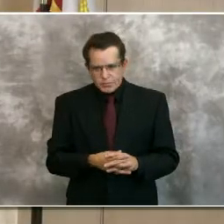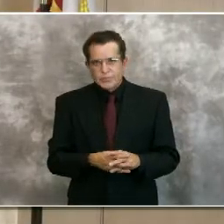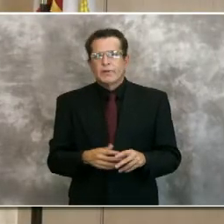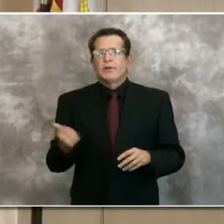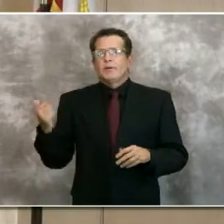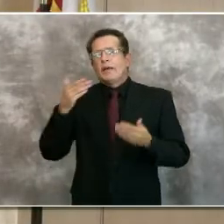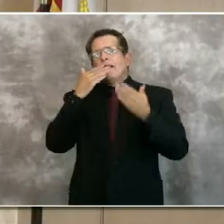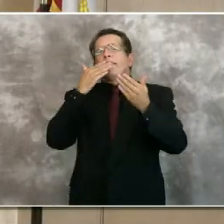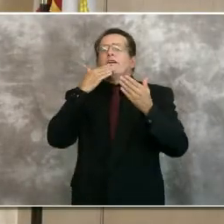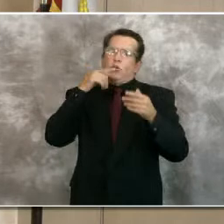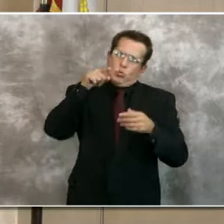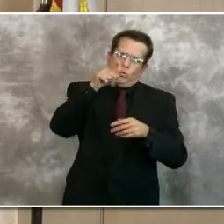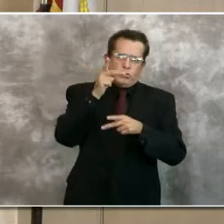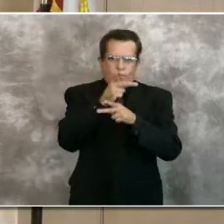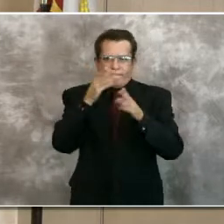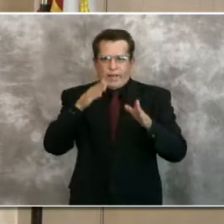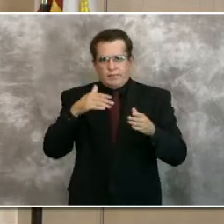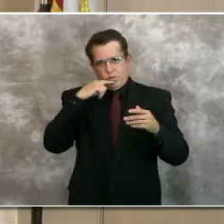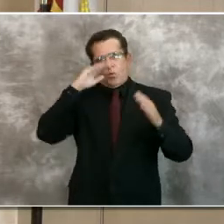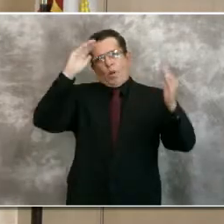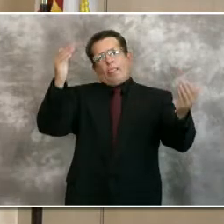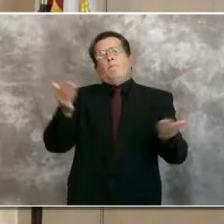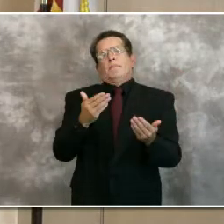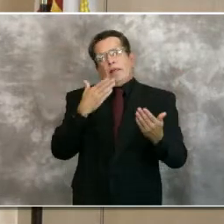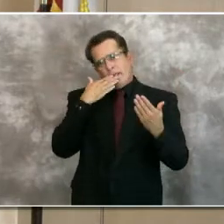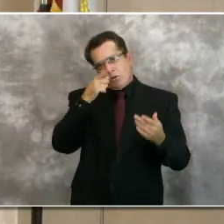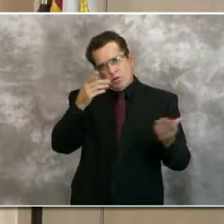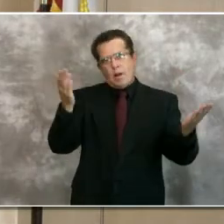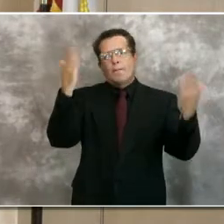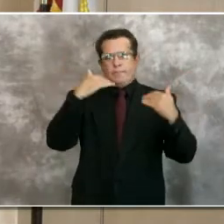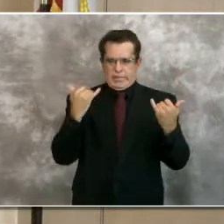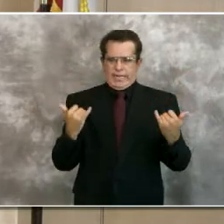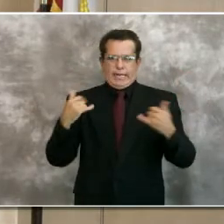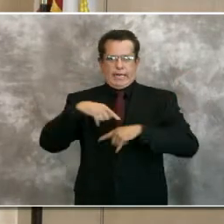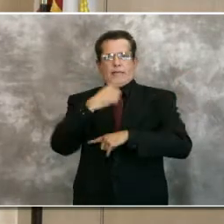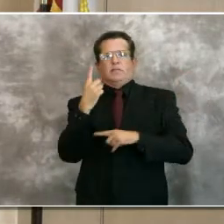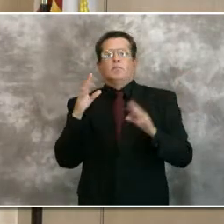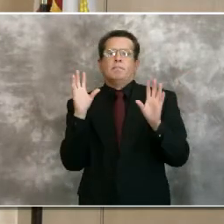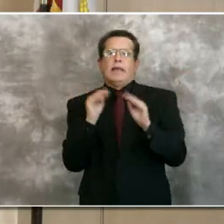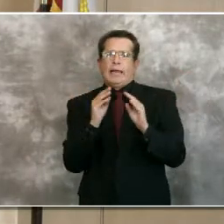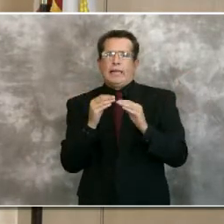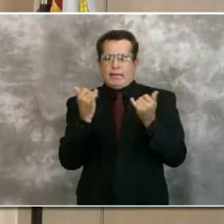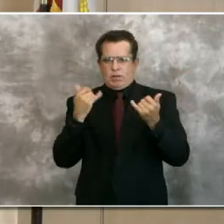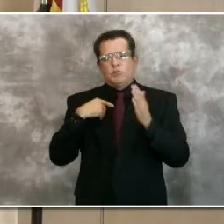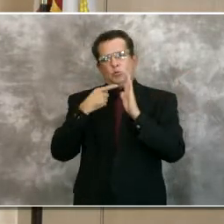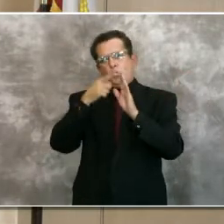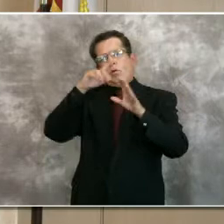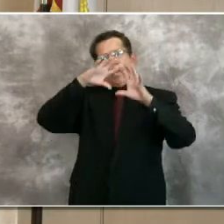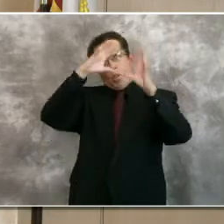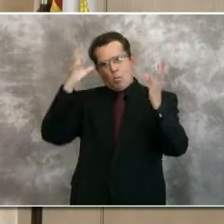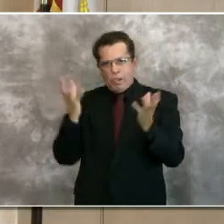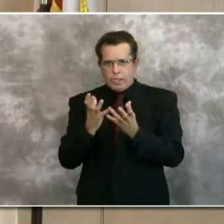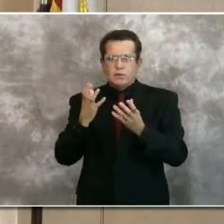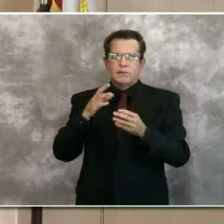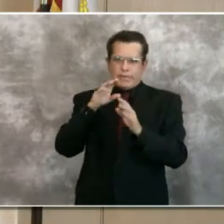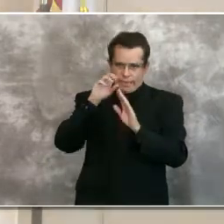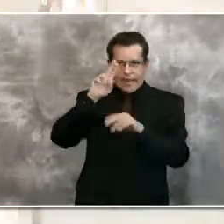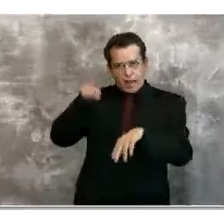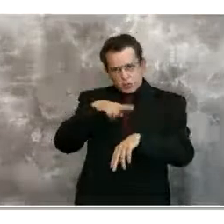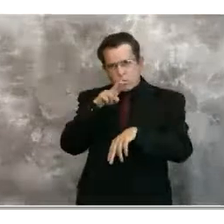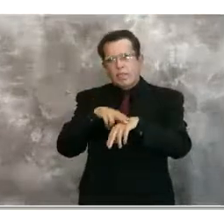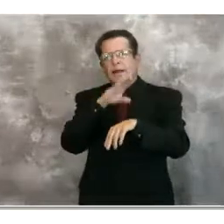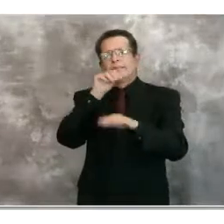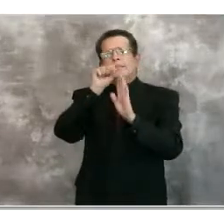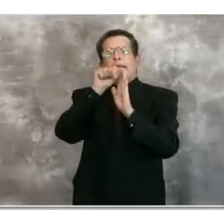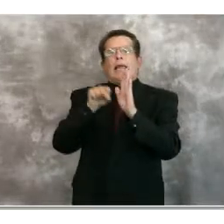Thank you, Supervisor Fletcher, and welcome everyone to today's briefing. Global, national, and statewide